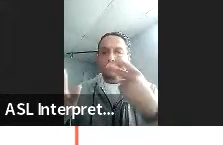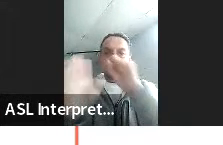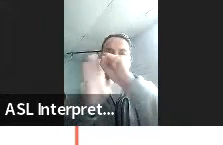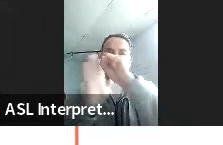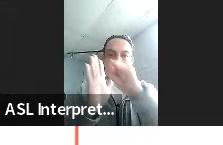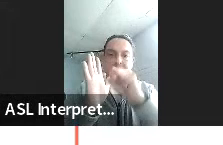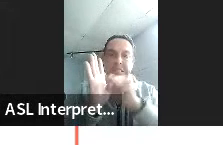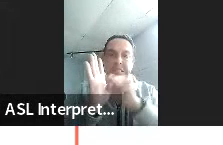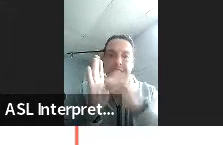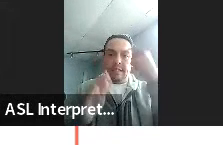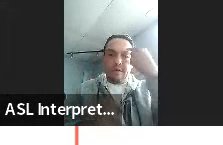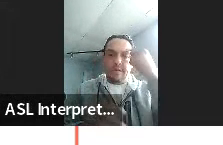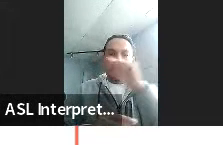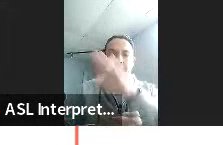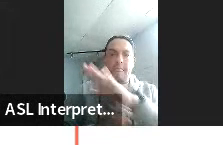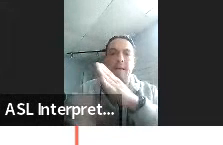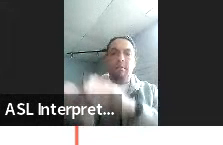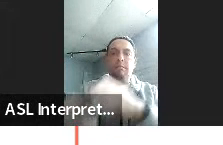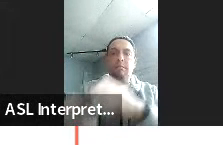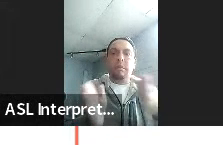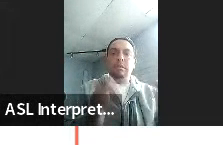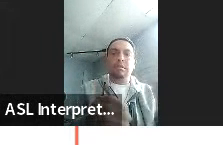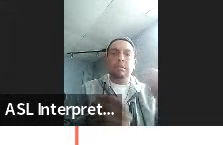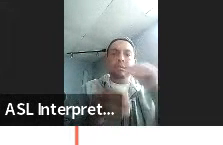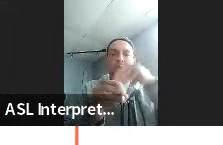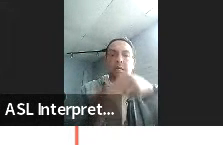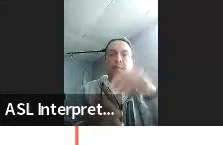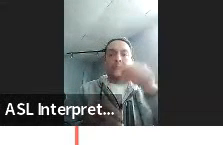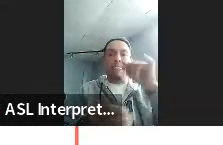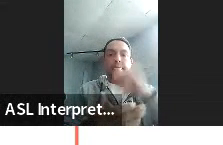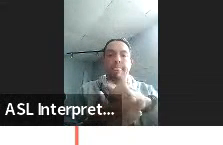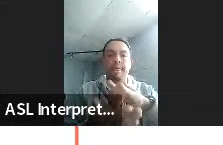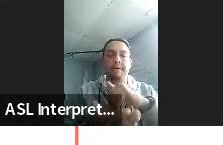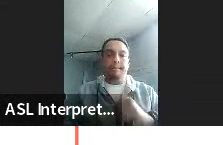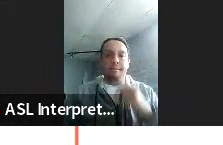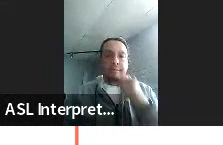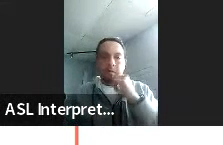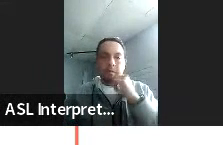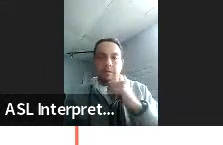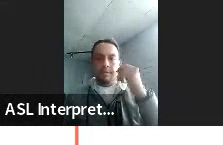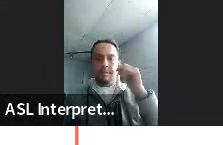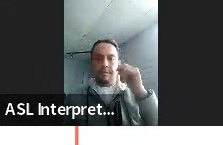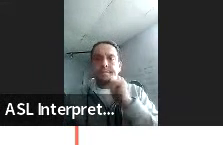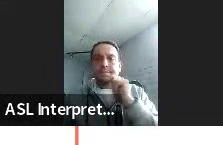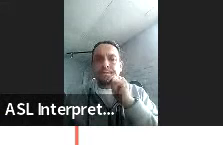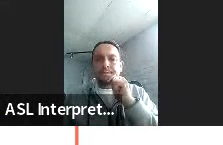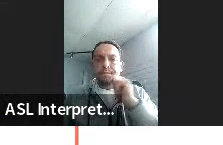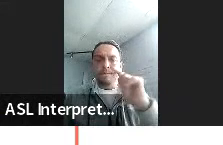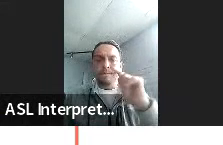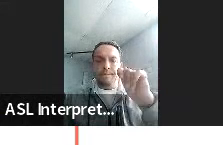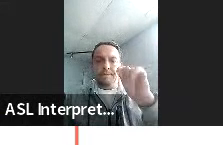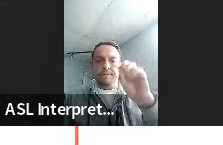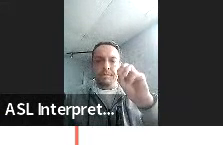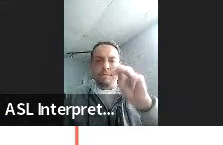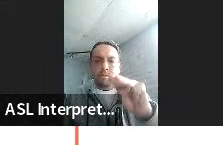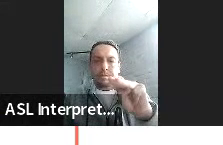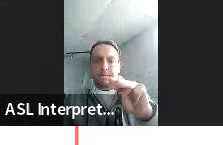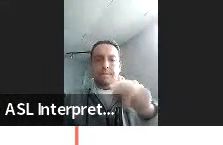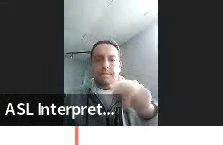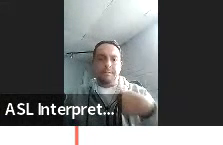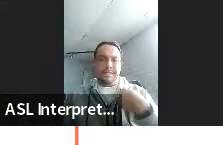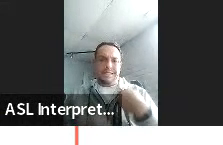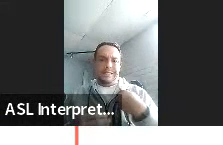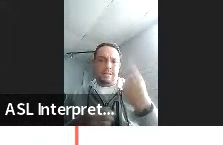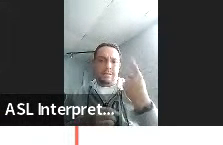Thank you so much. Tom, I believe you said that there's one more hand up. Yes, we did have a